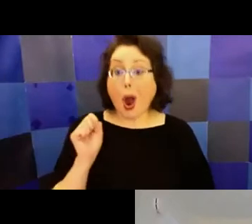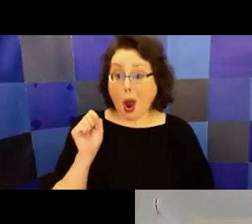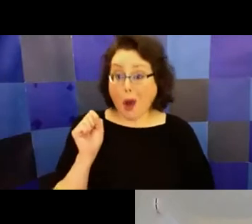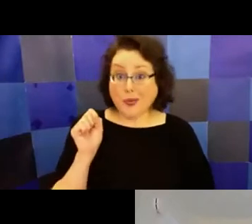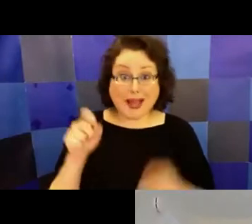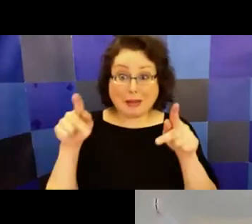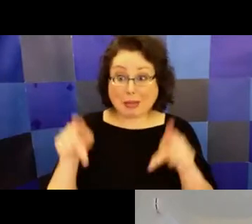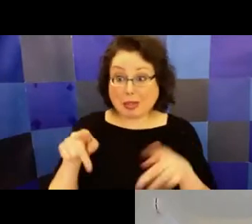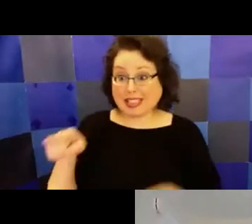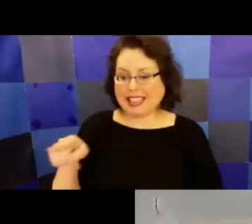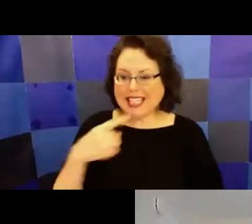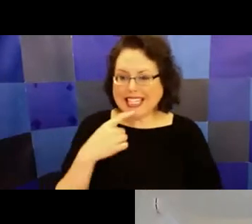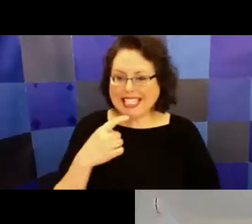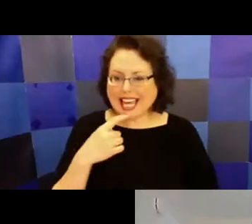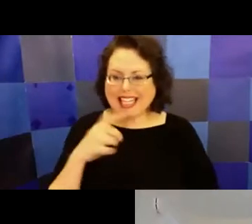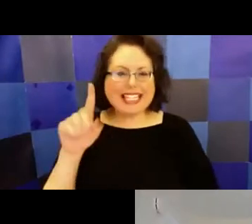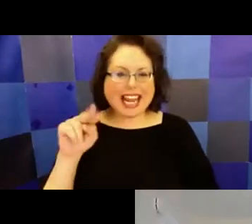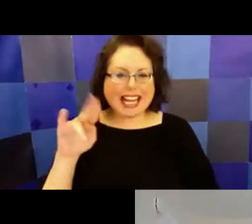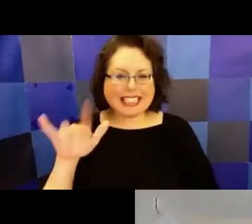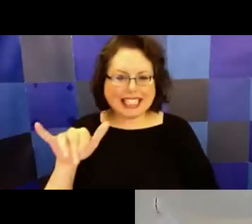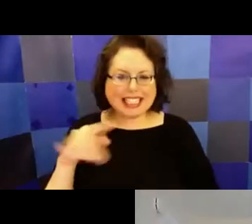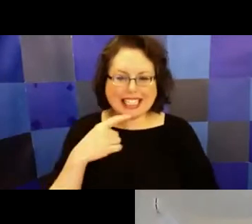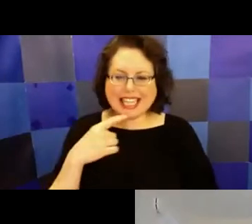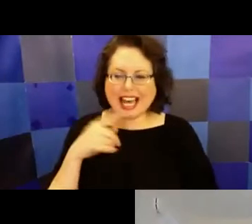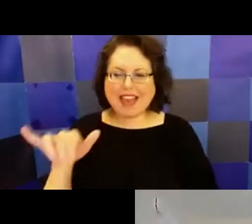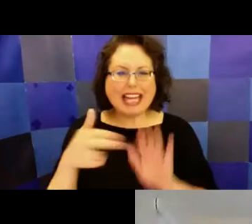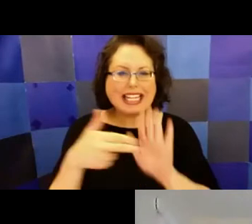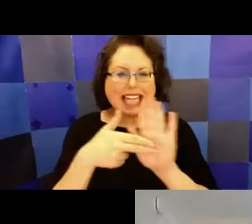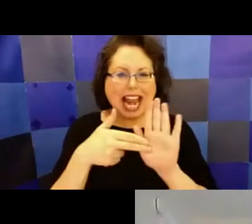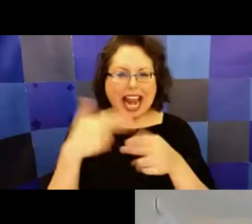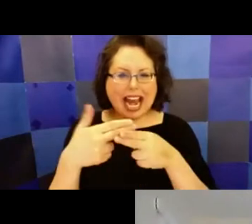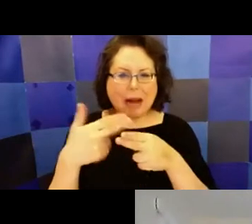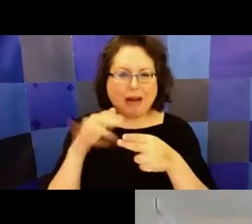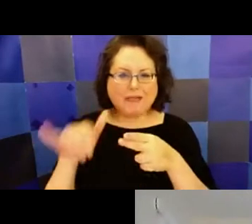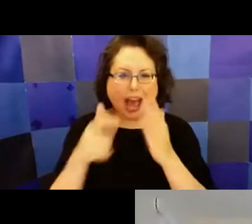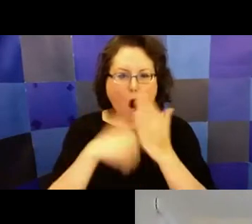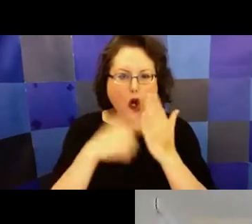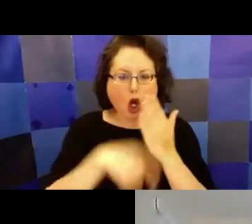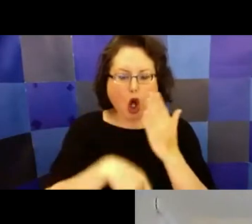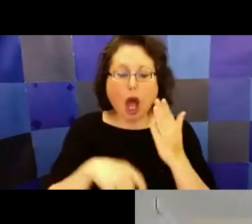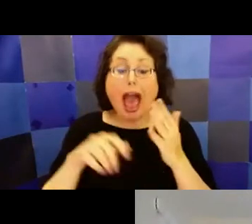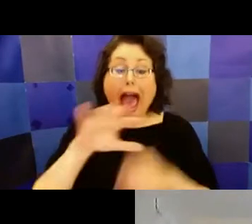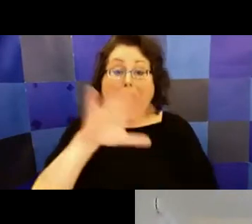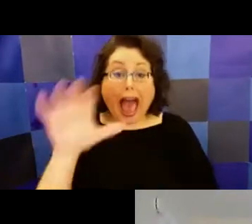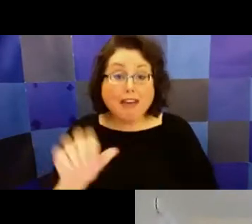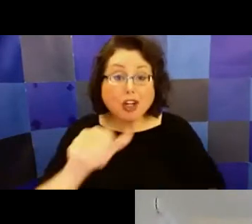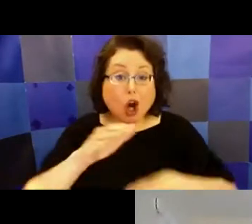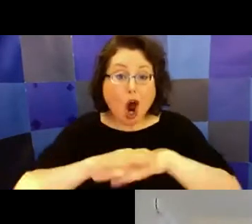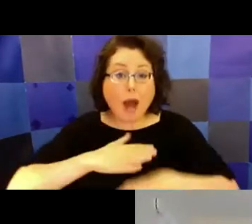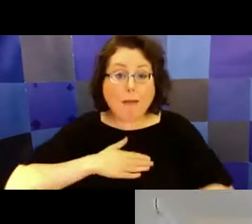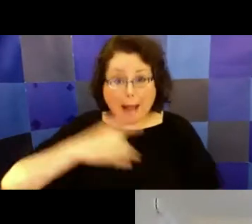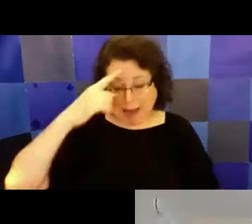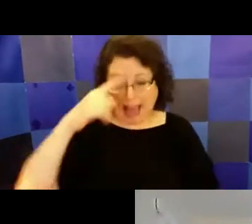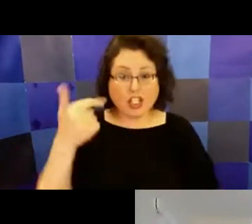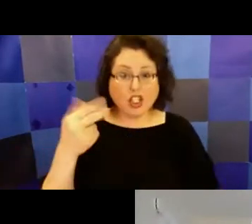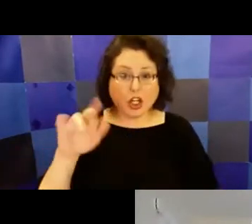Professor Dancy provided the title of the excellent article, Africa on My Mind, Gender, Counter